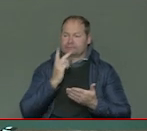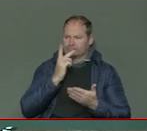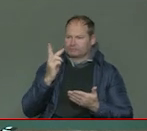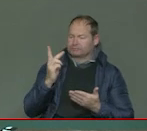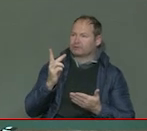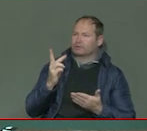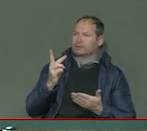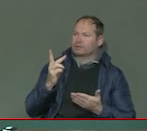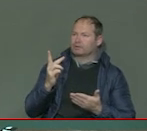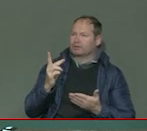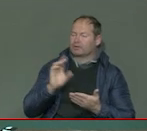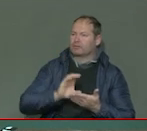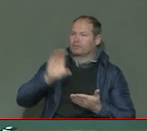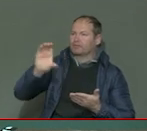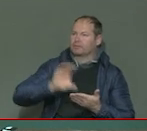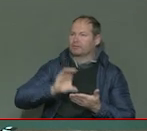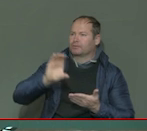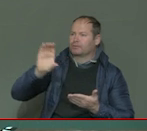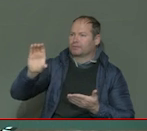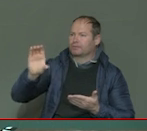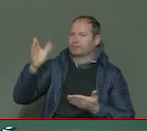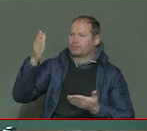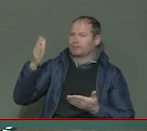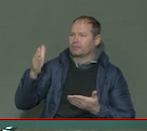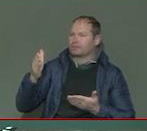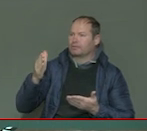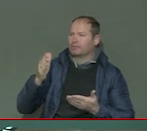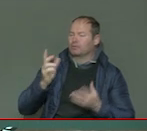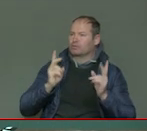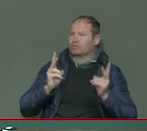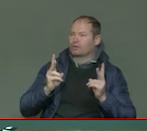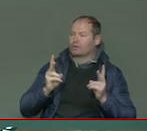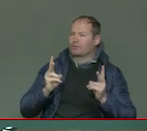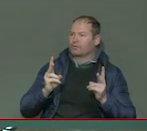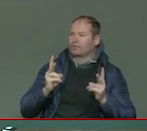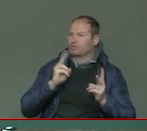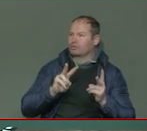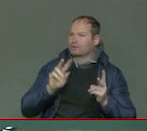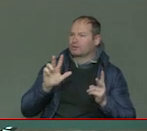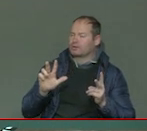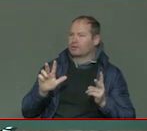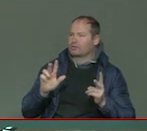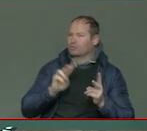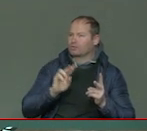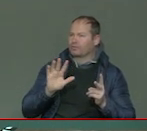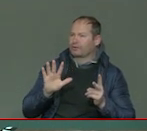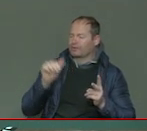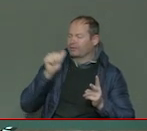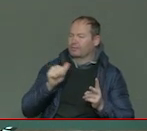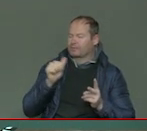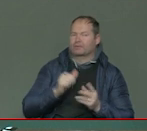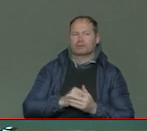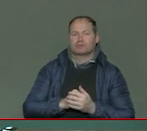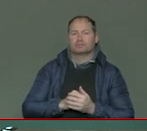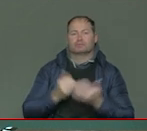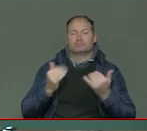see there was 2 outstanding deposits at the end of the month. One was 12 April, one was 28 April, or maybe 25. Then